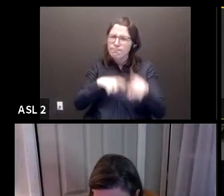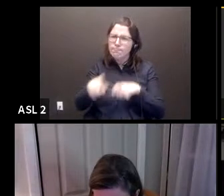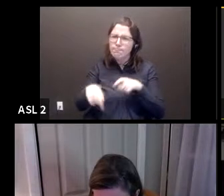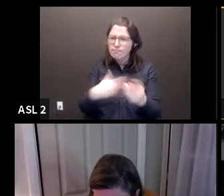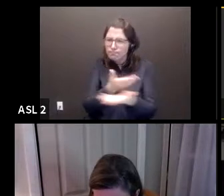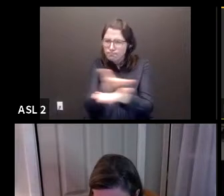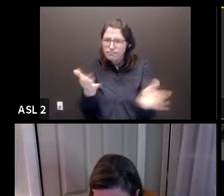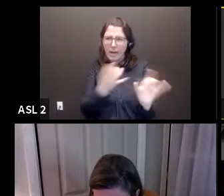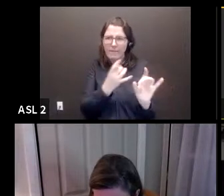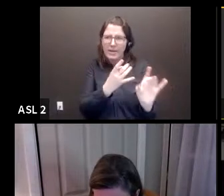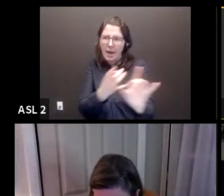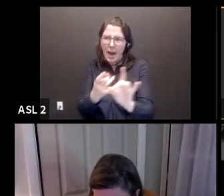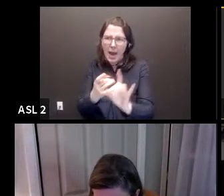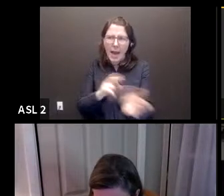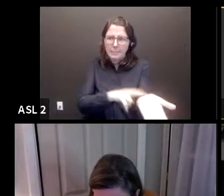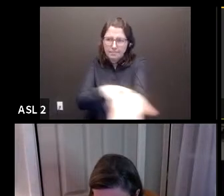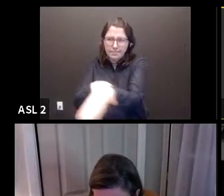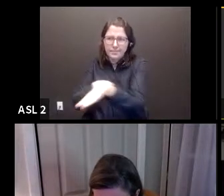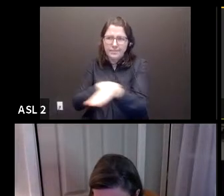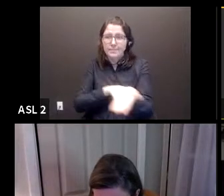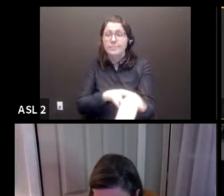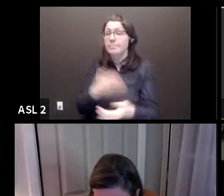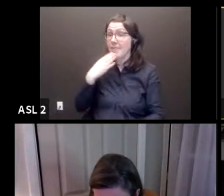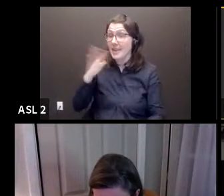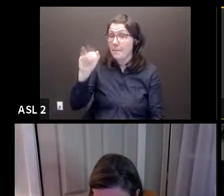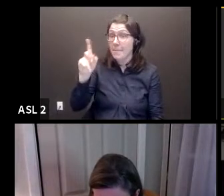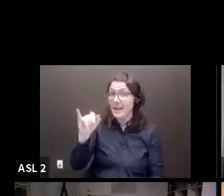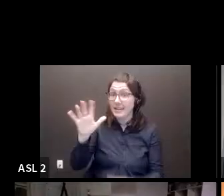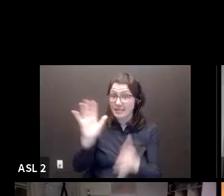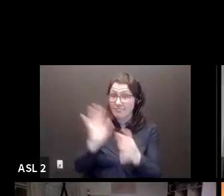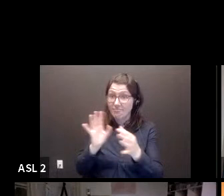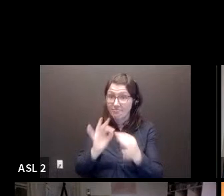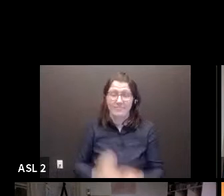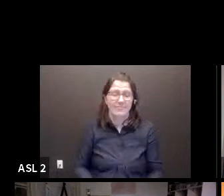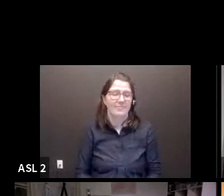i just want to thank you for coming by and for all your energy